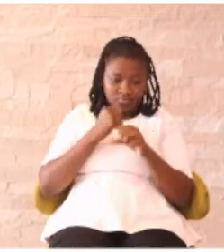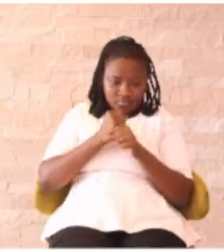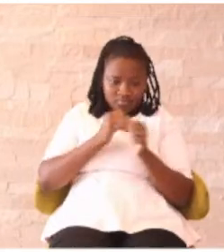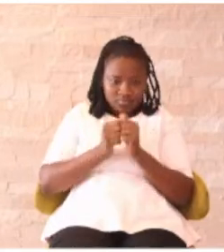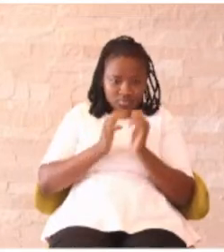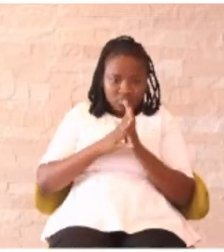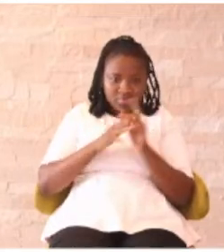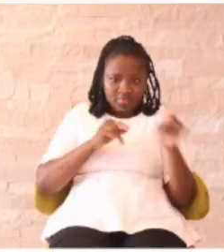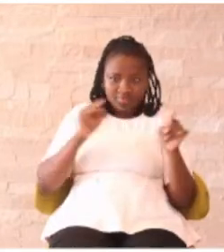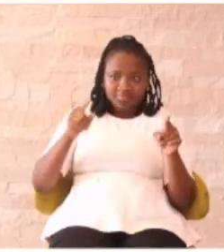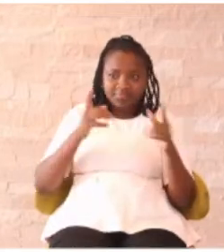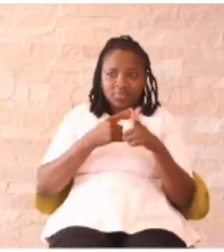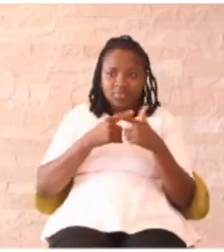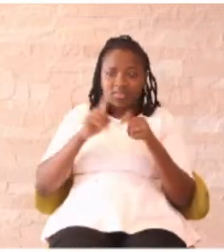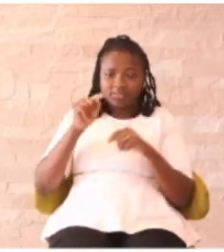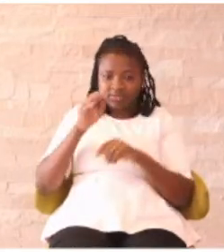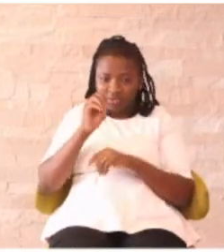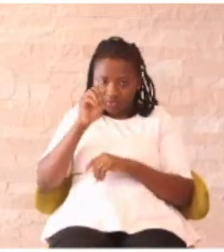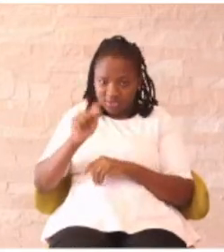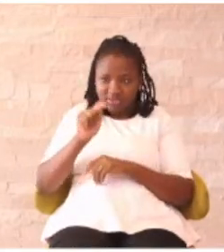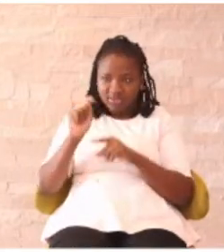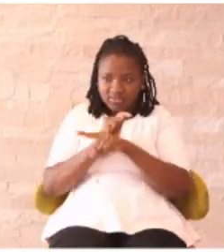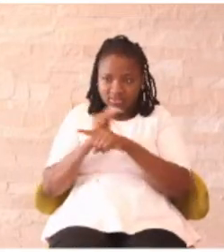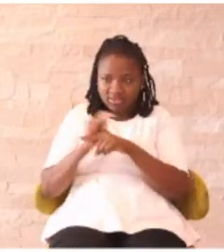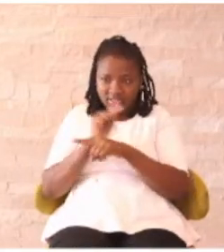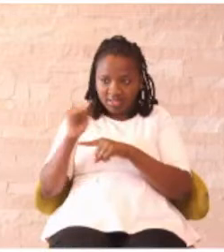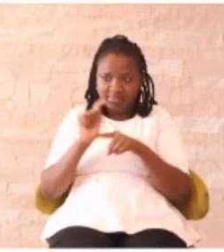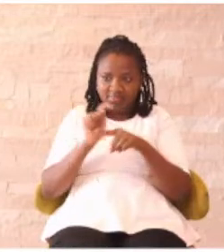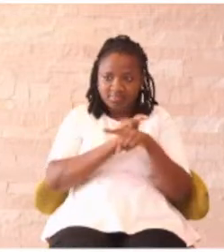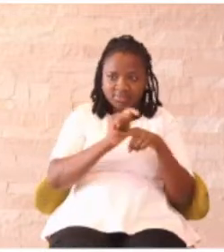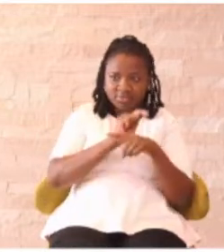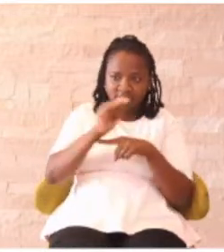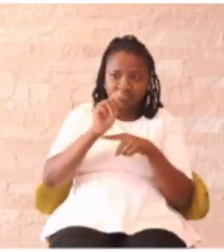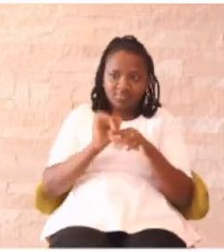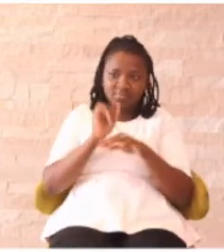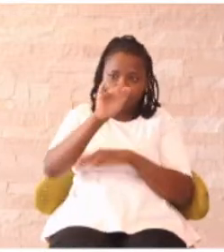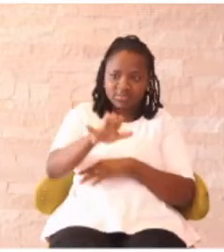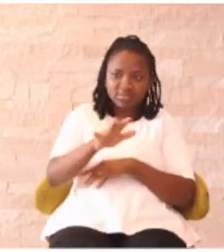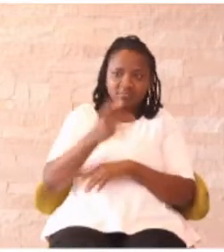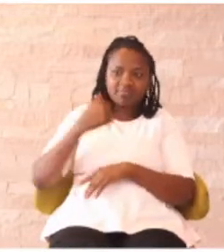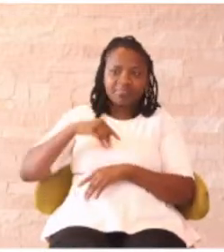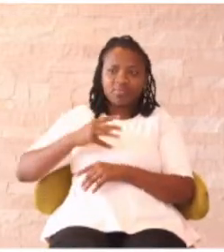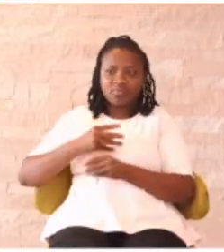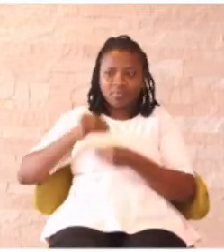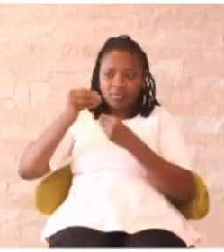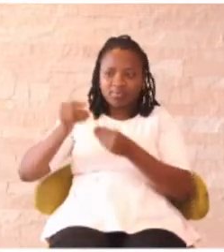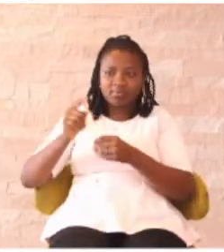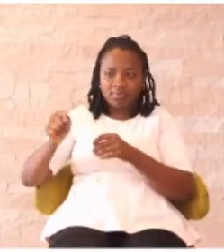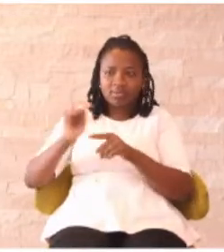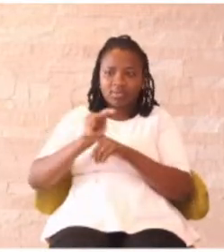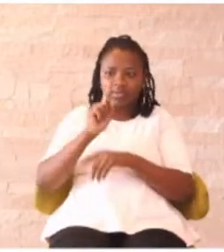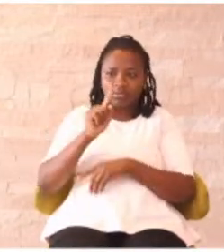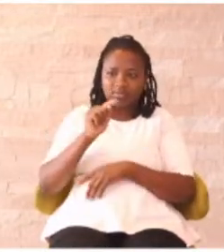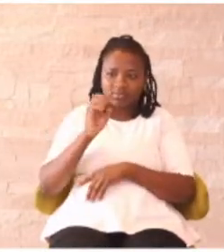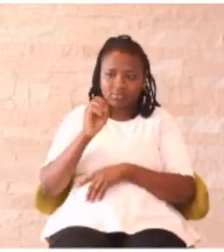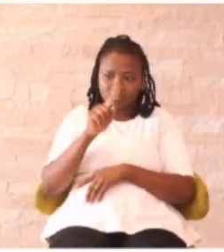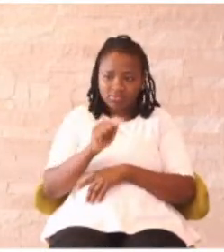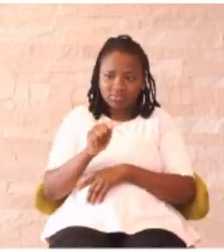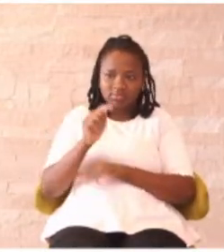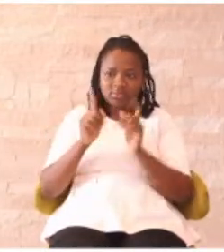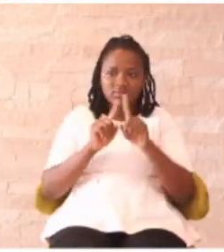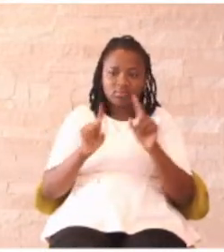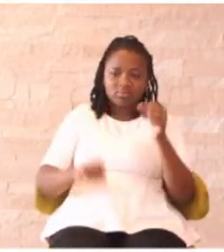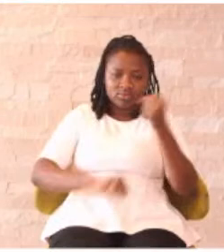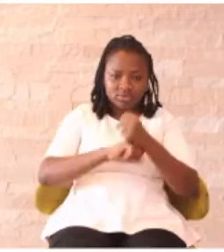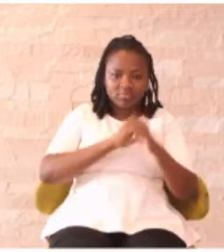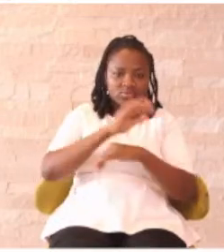like TOTs? Are you equipping them to be trainers of trainers? You answer the question right. We're equipping them to become trainers or trainees, and also to support the groups